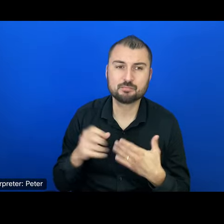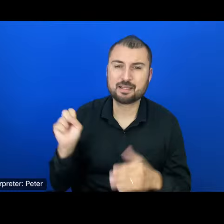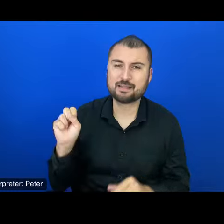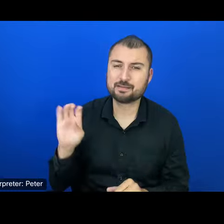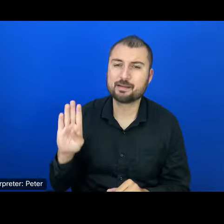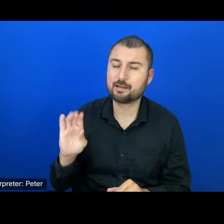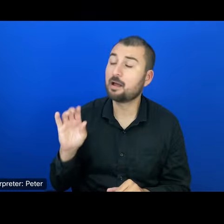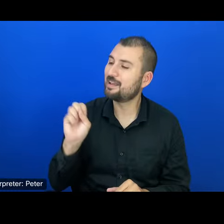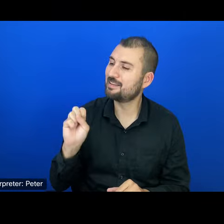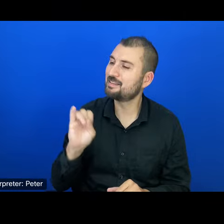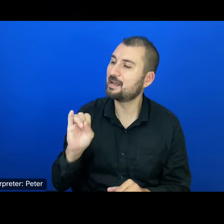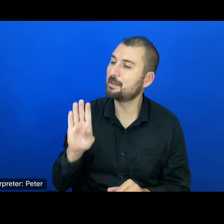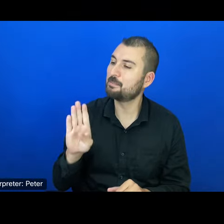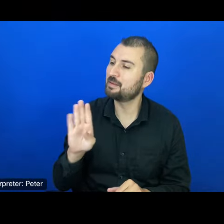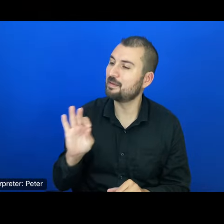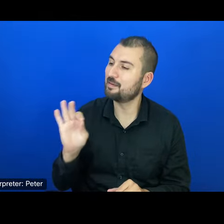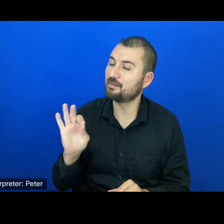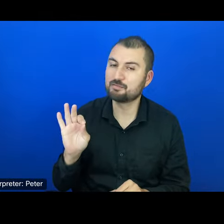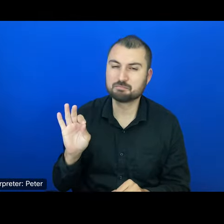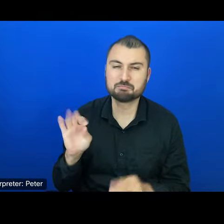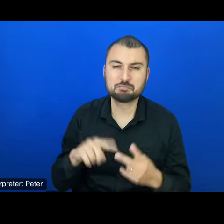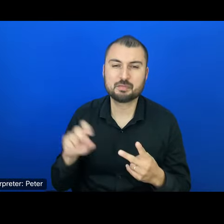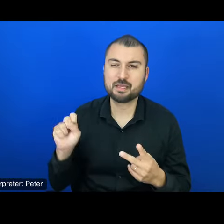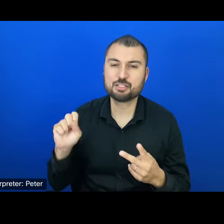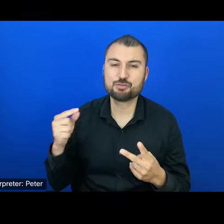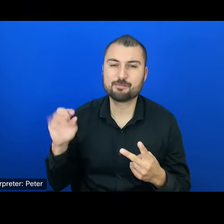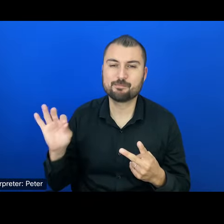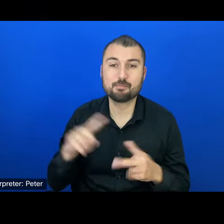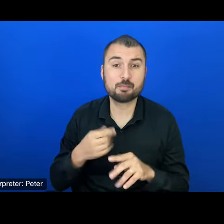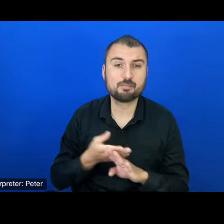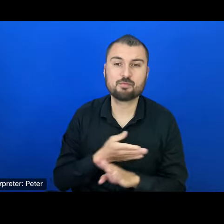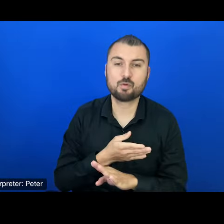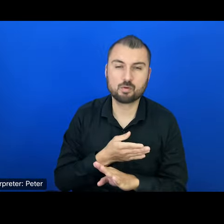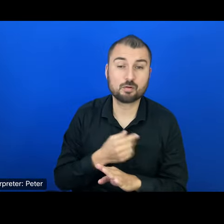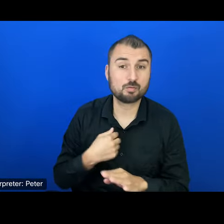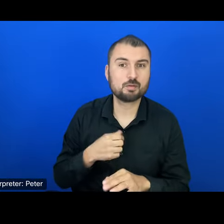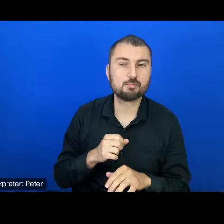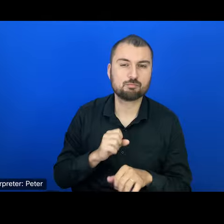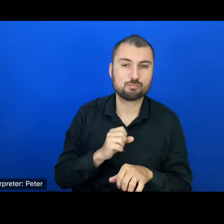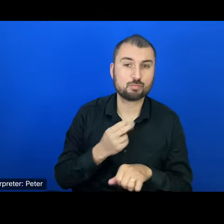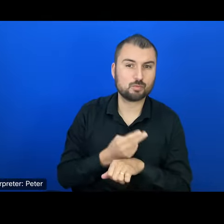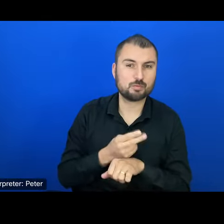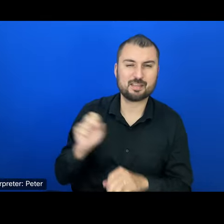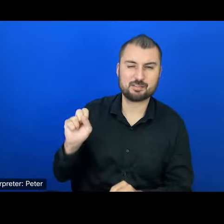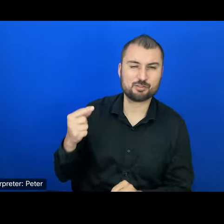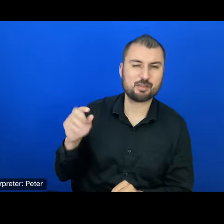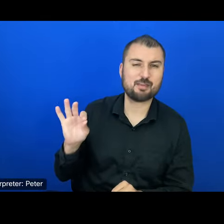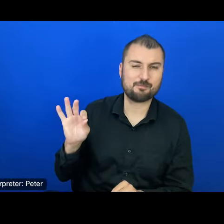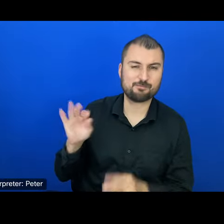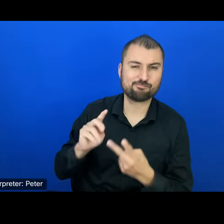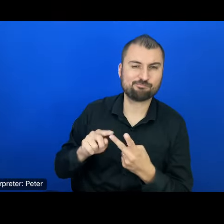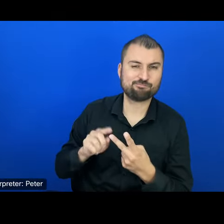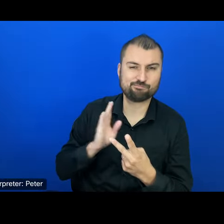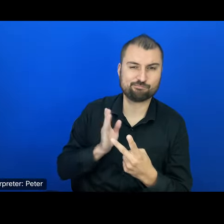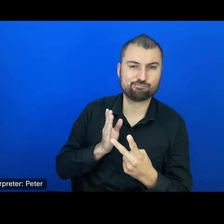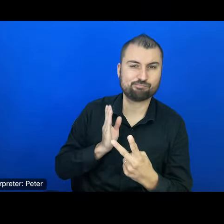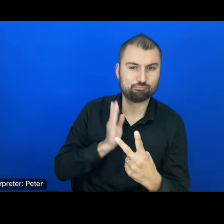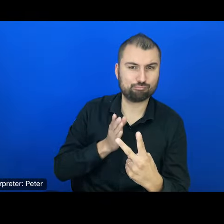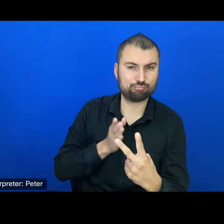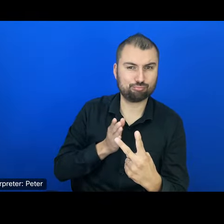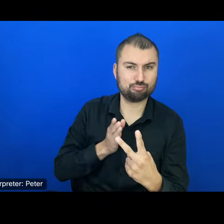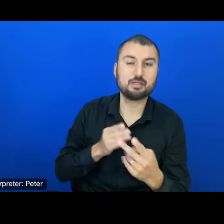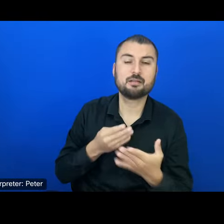SIBF and a couple are SGF. We are primarily in the past have been operating off of just SGF dollars for those programs, but here of late we've gotten a couple that